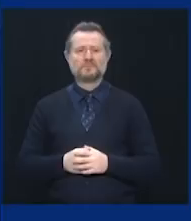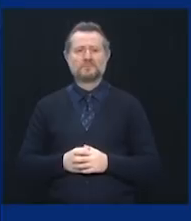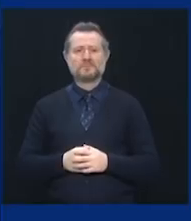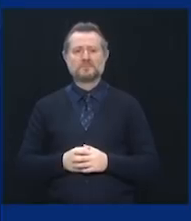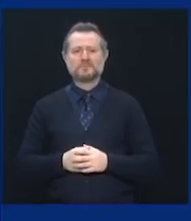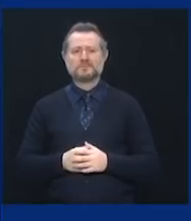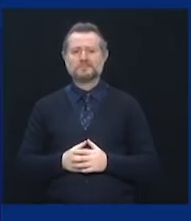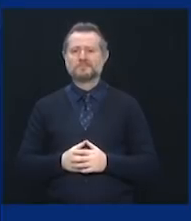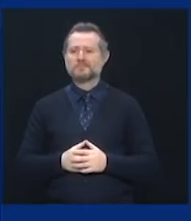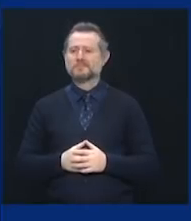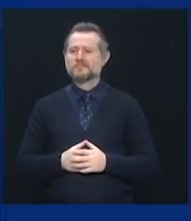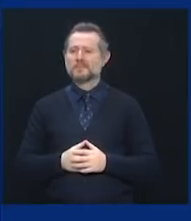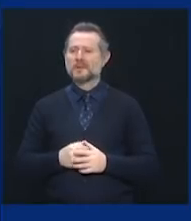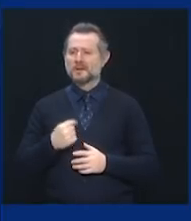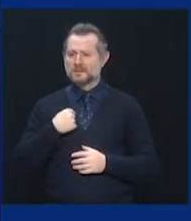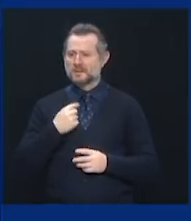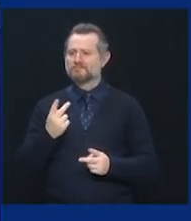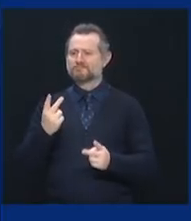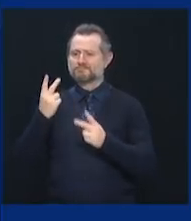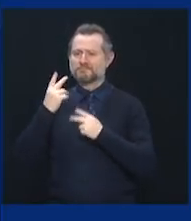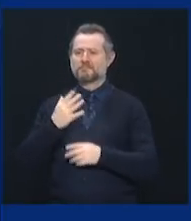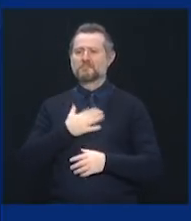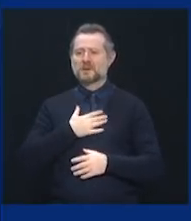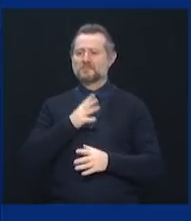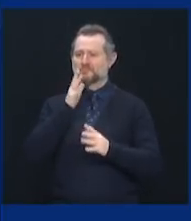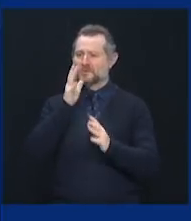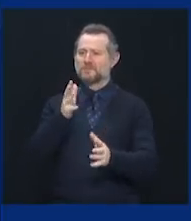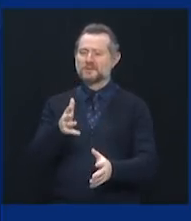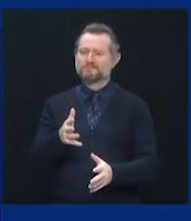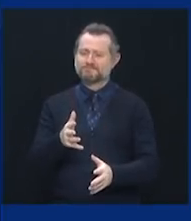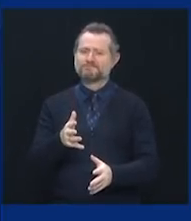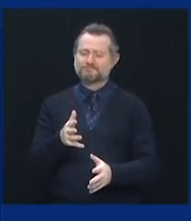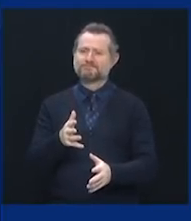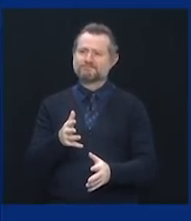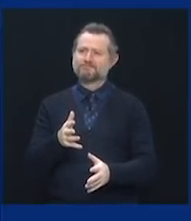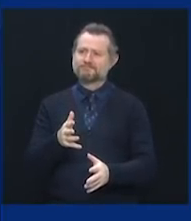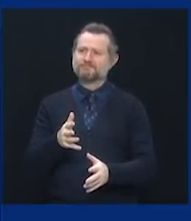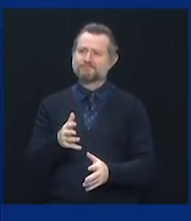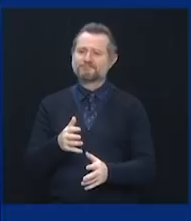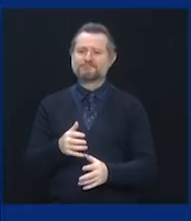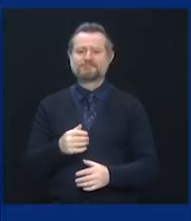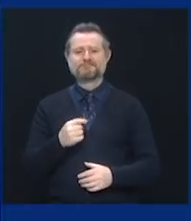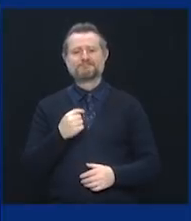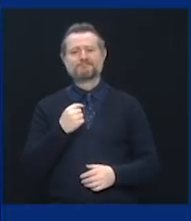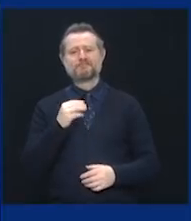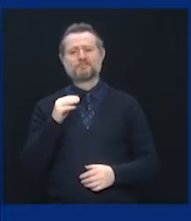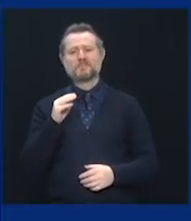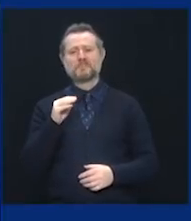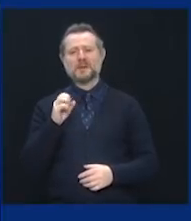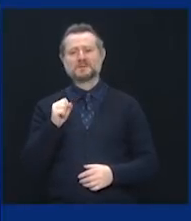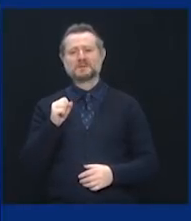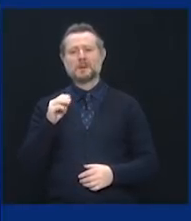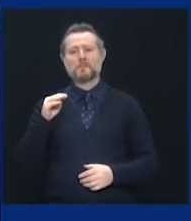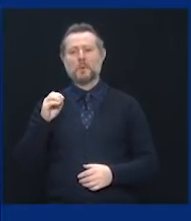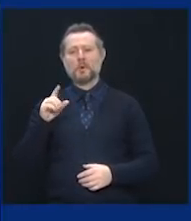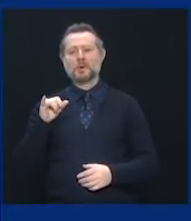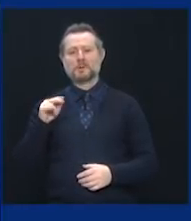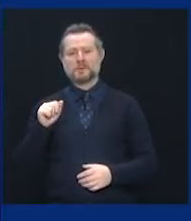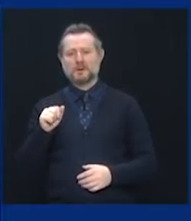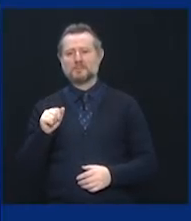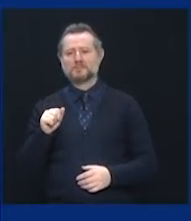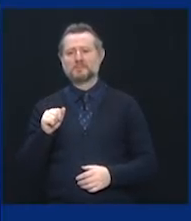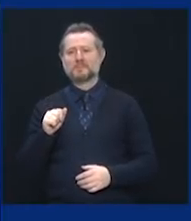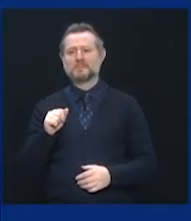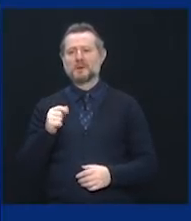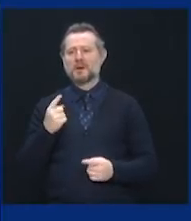my own grandmother this morning, Doña Julia Molina, who I must have been doing something wrong. She sat me down on a